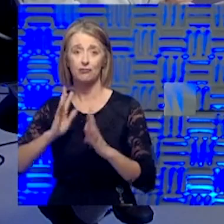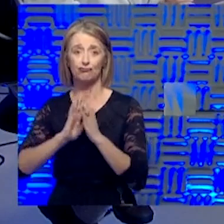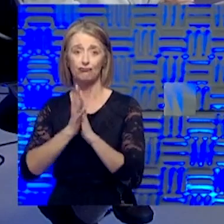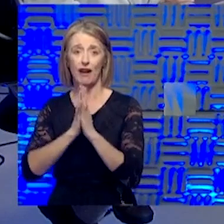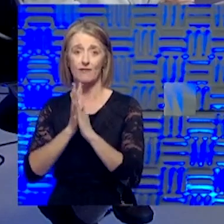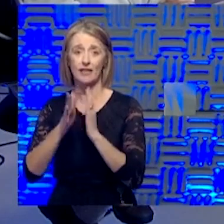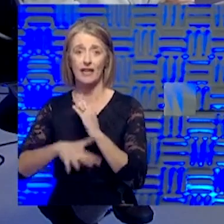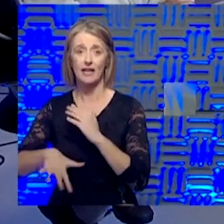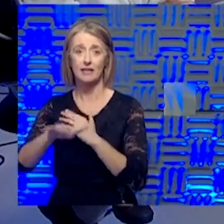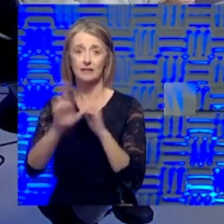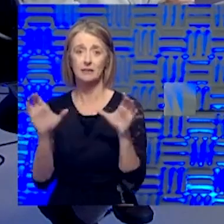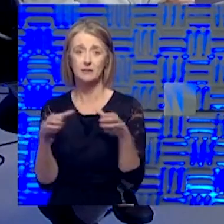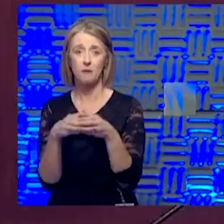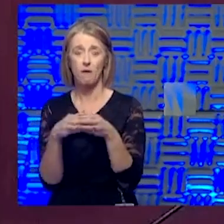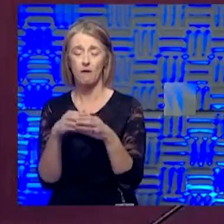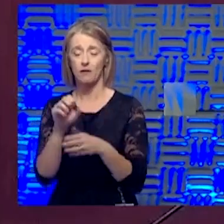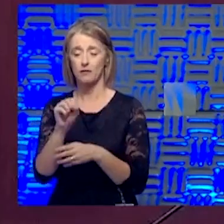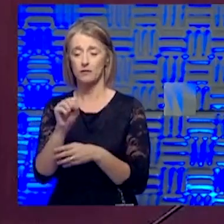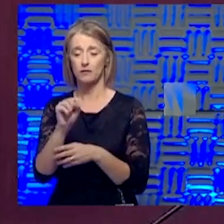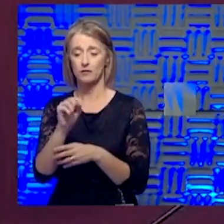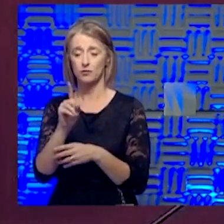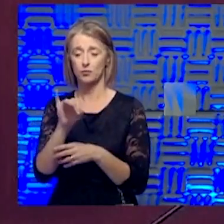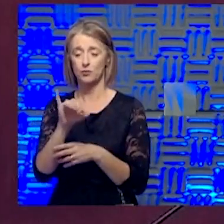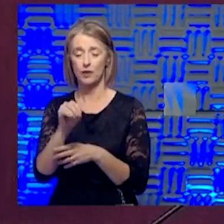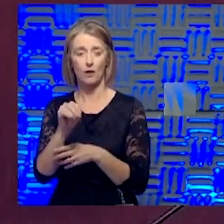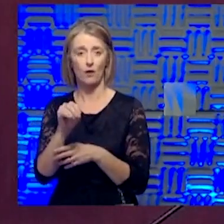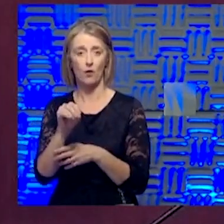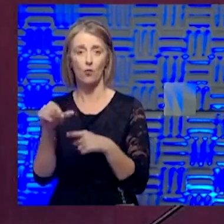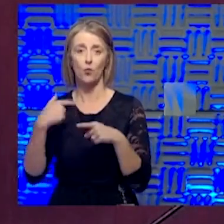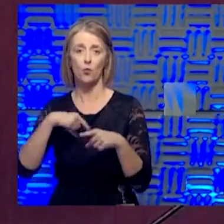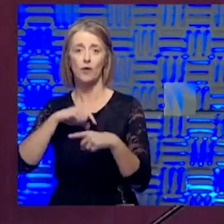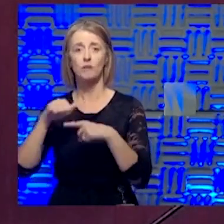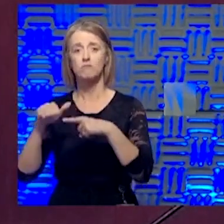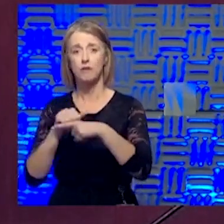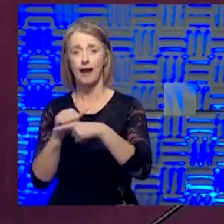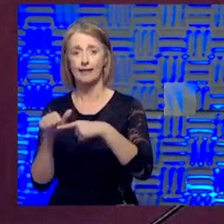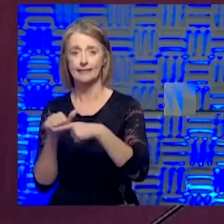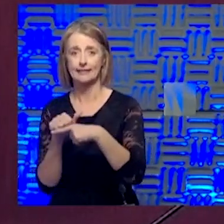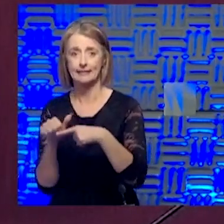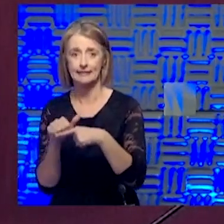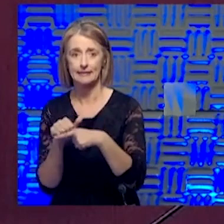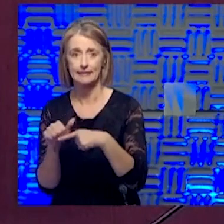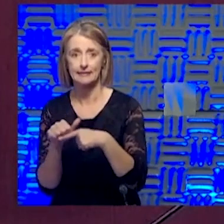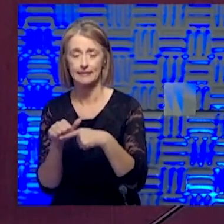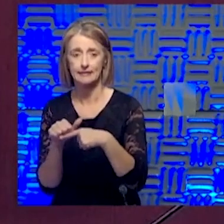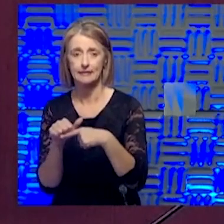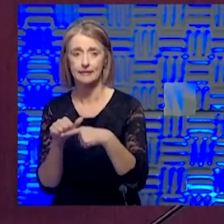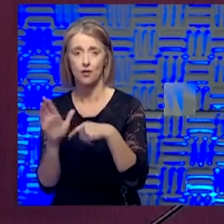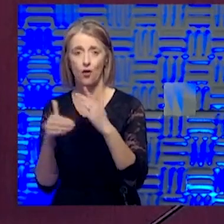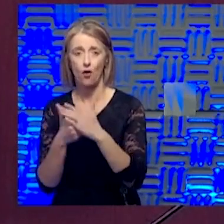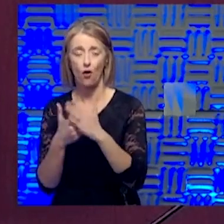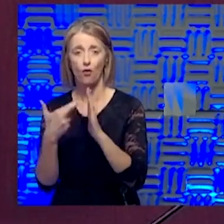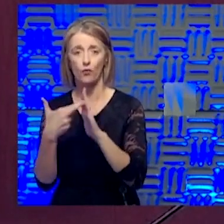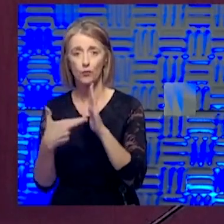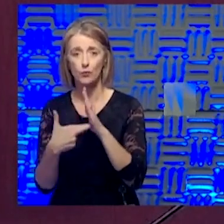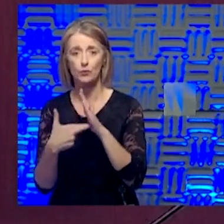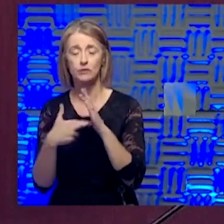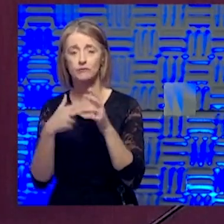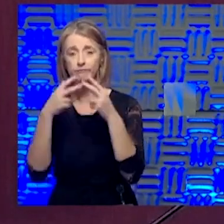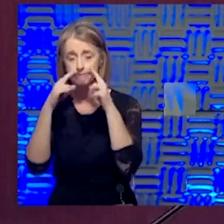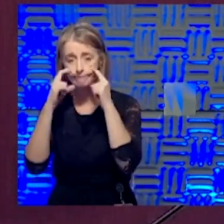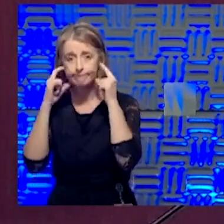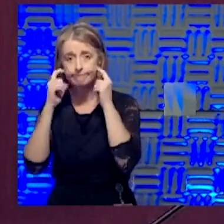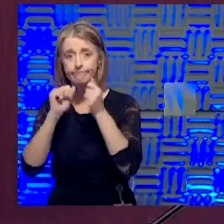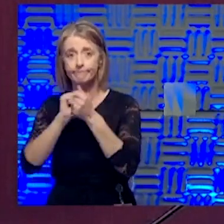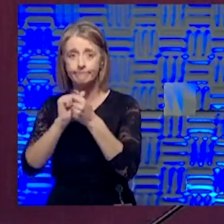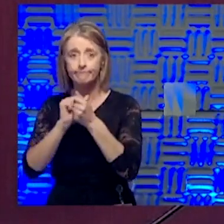and it is a small space. And we practice all of the things that Dr. Stites and Dr. Hawkinson teaches us. And